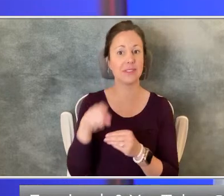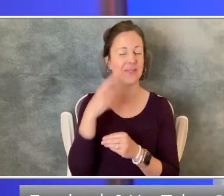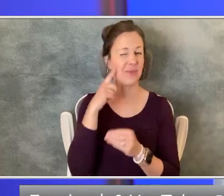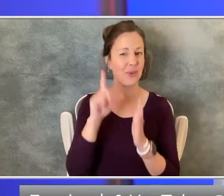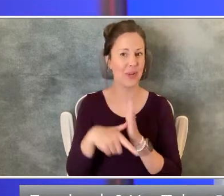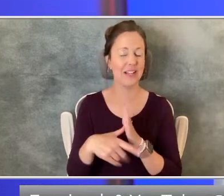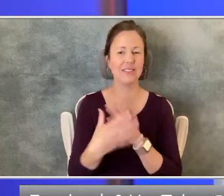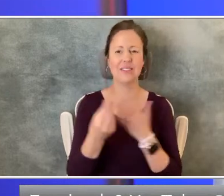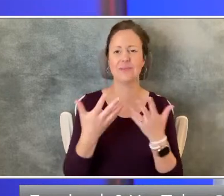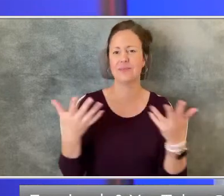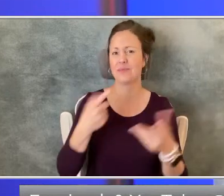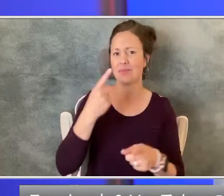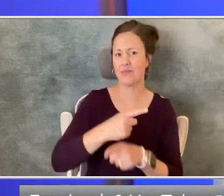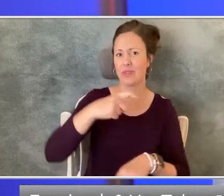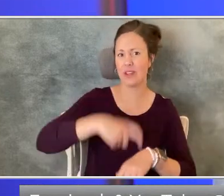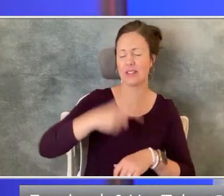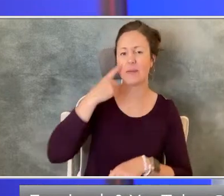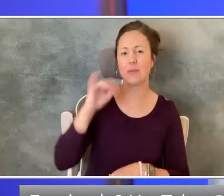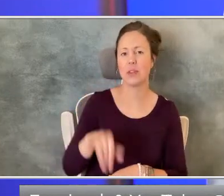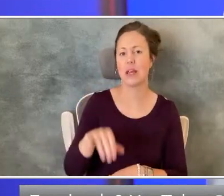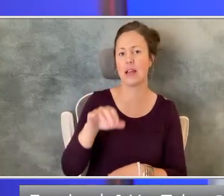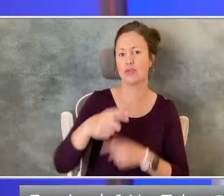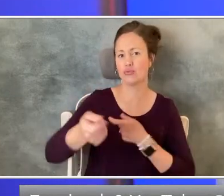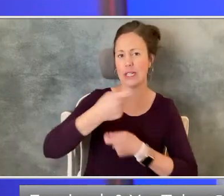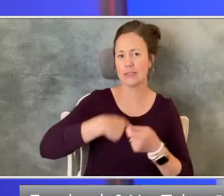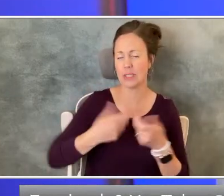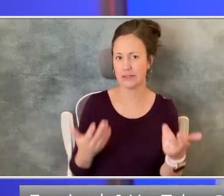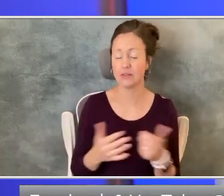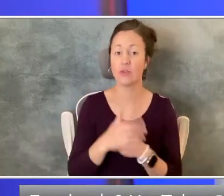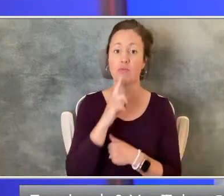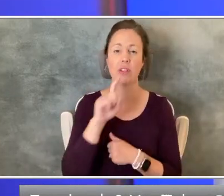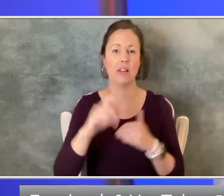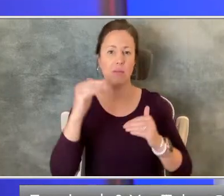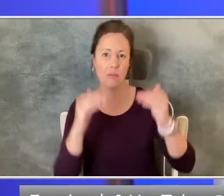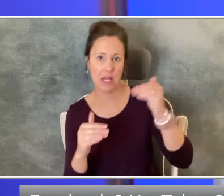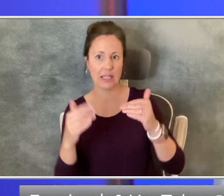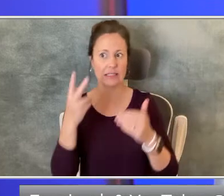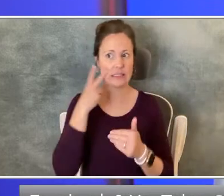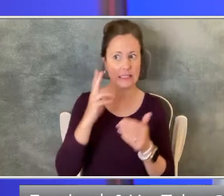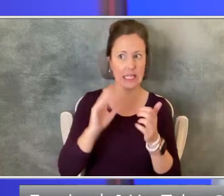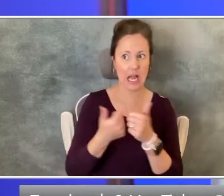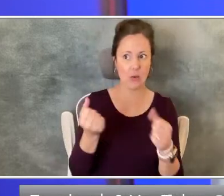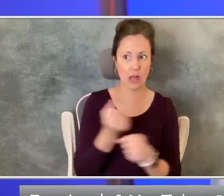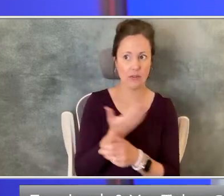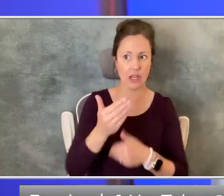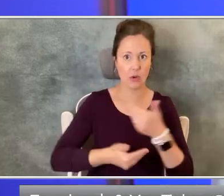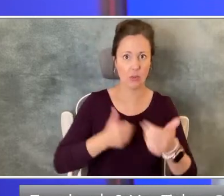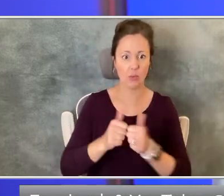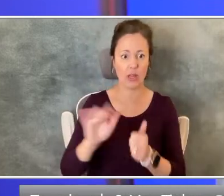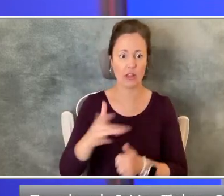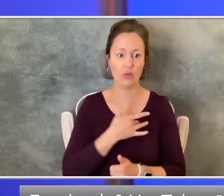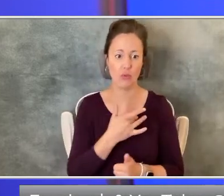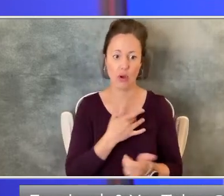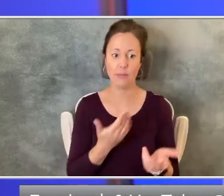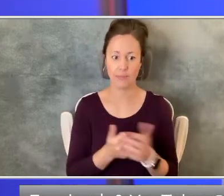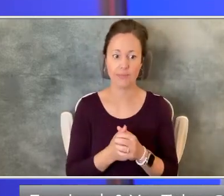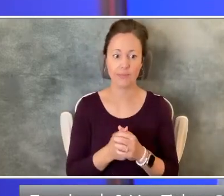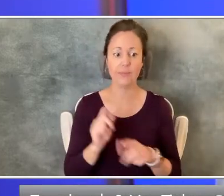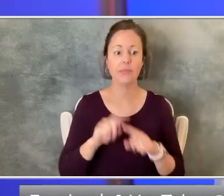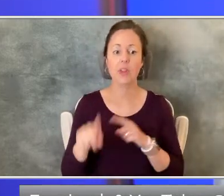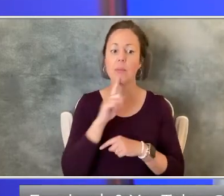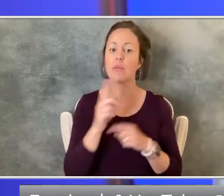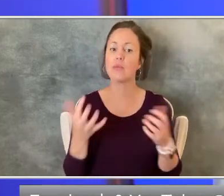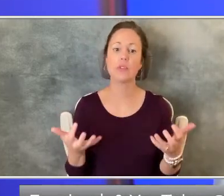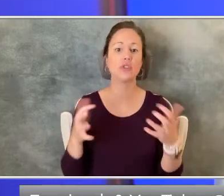cell transplant is. It has to be balanced against how things are going with his heart transplant and such. But we don't want those